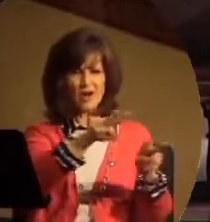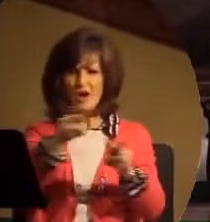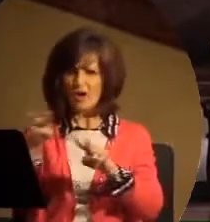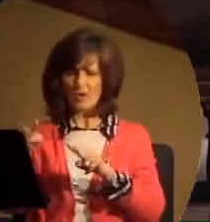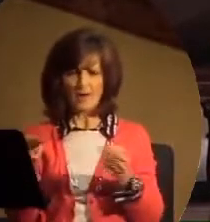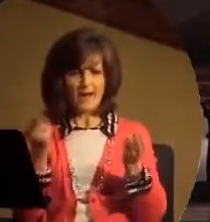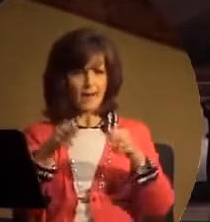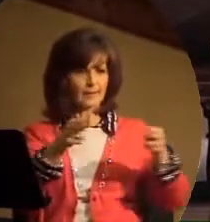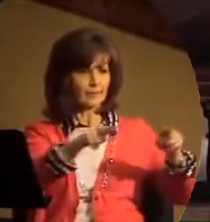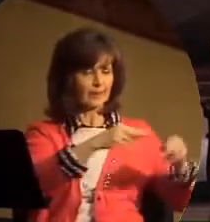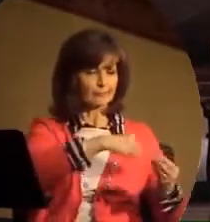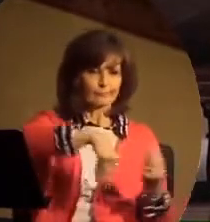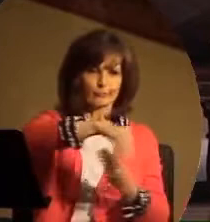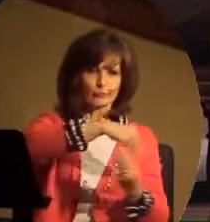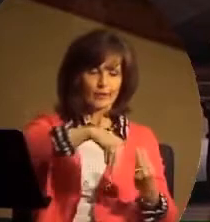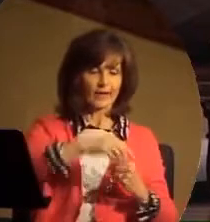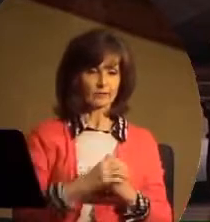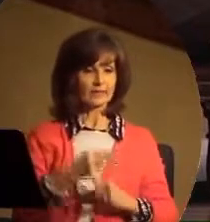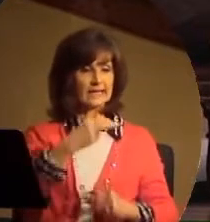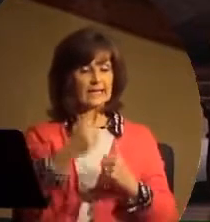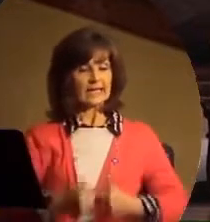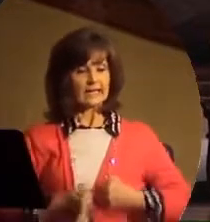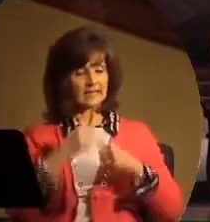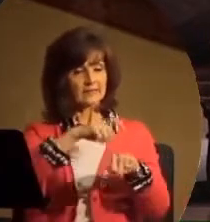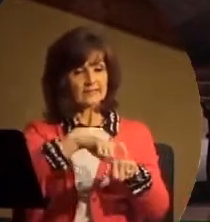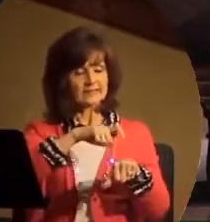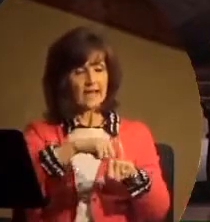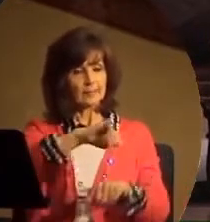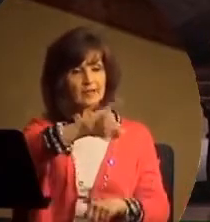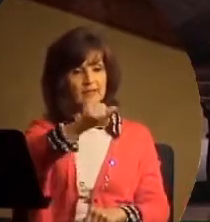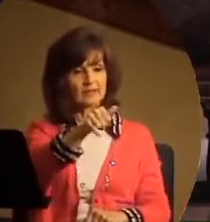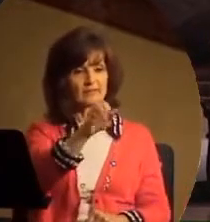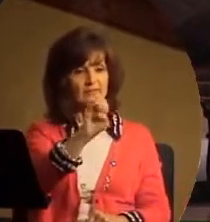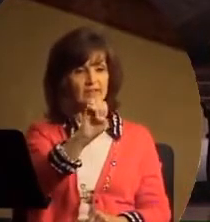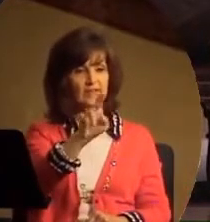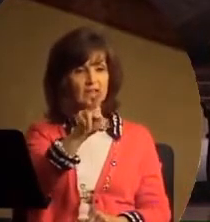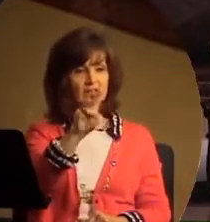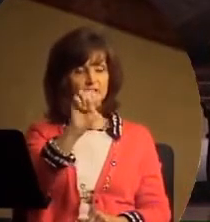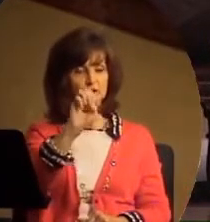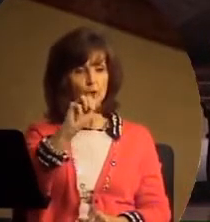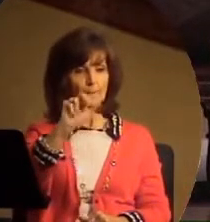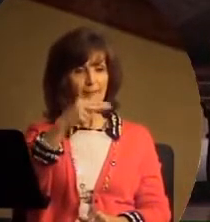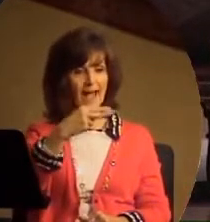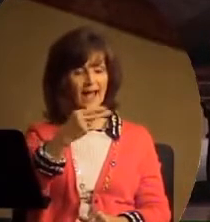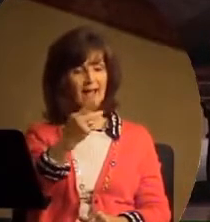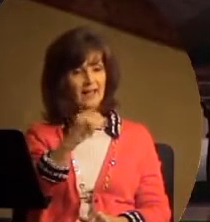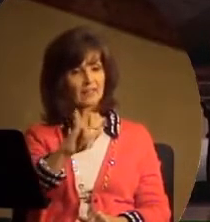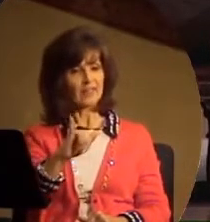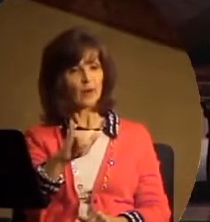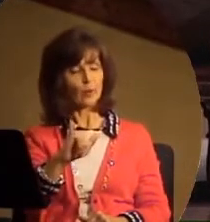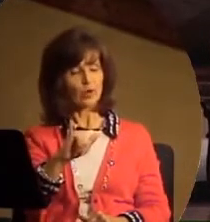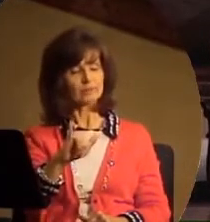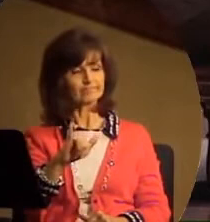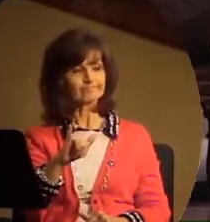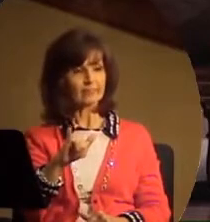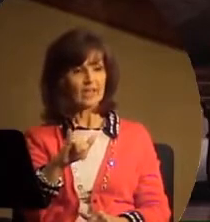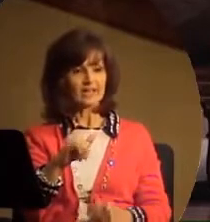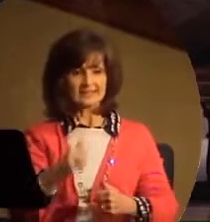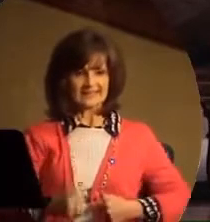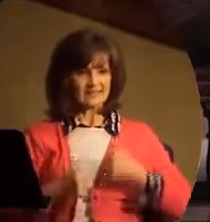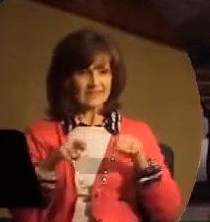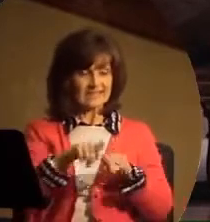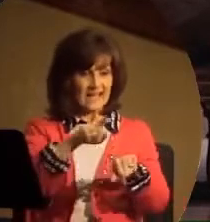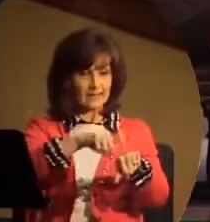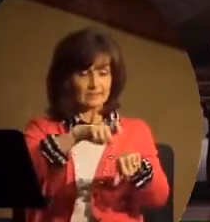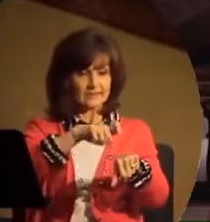his day. Habakkuk lived during the days of Jeremiah. So Jeremiah and Habakkuk, they were contemporaries. What I mean by